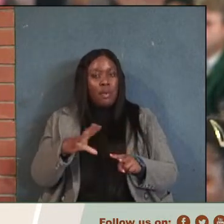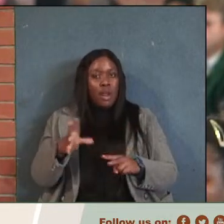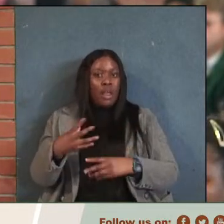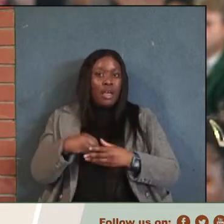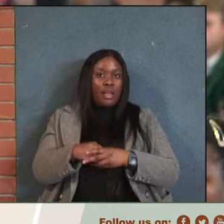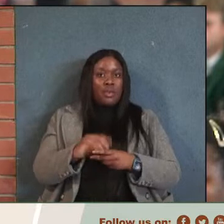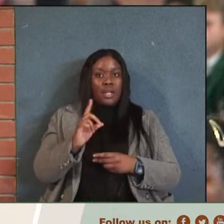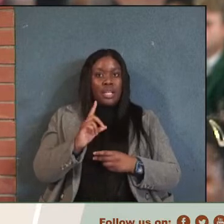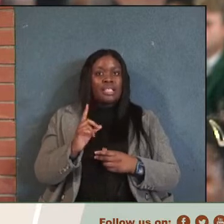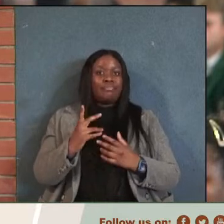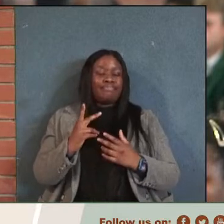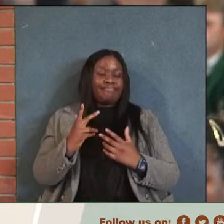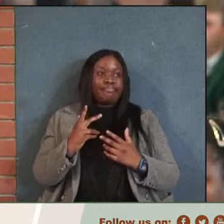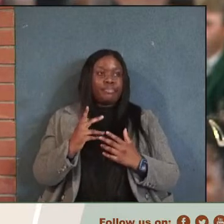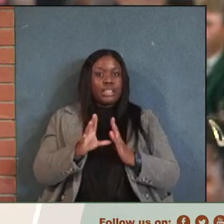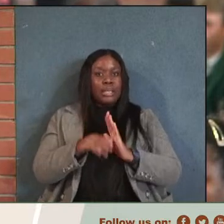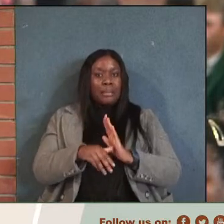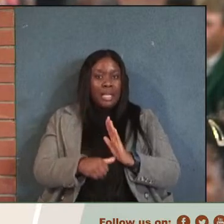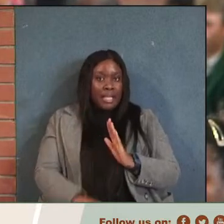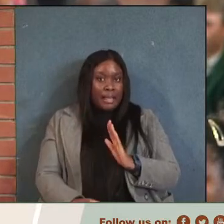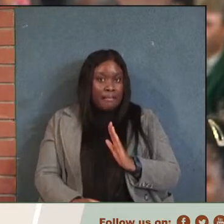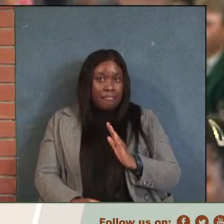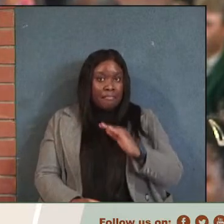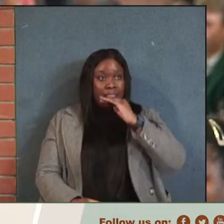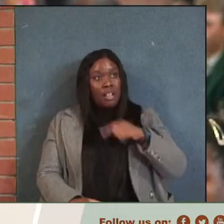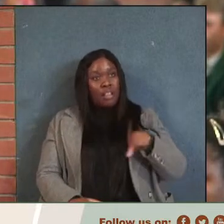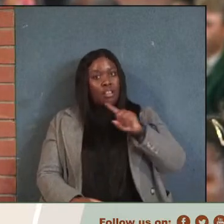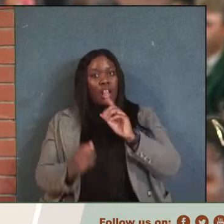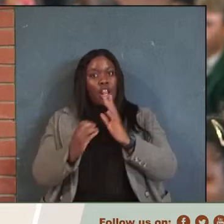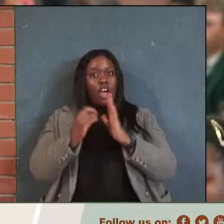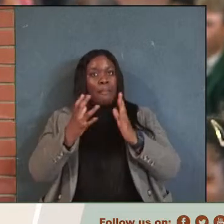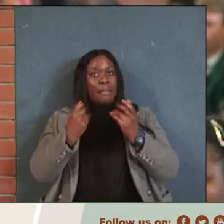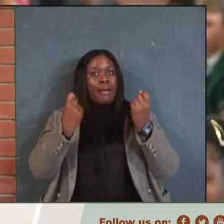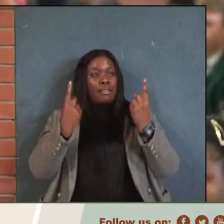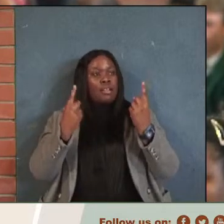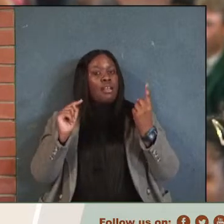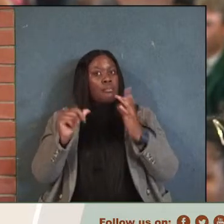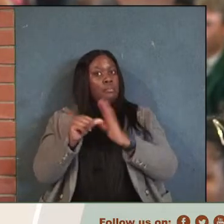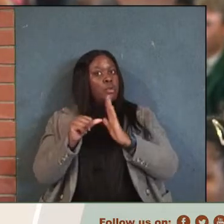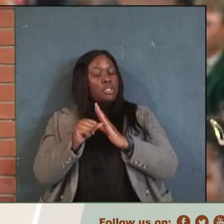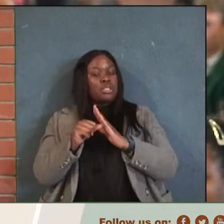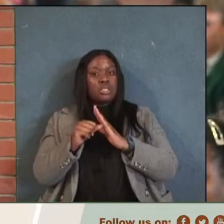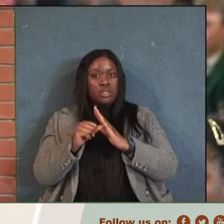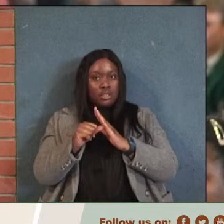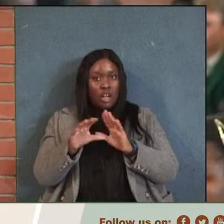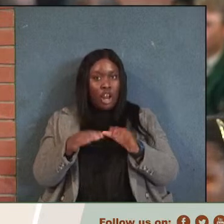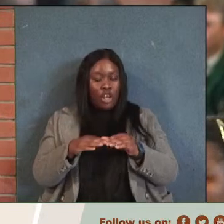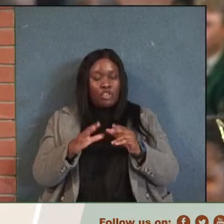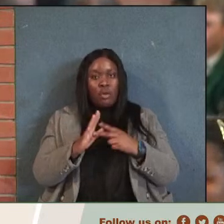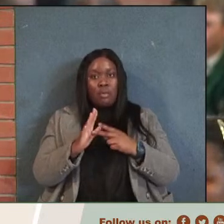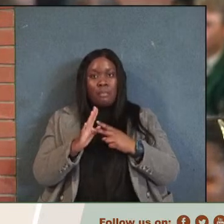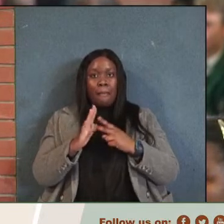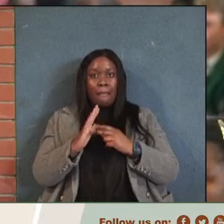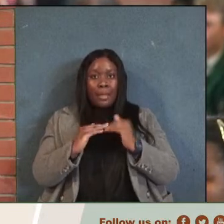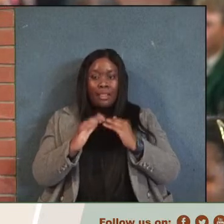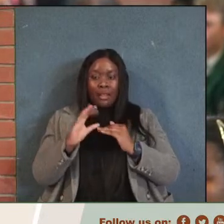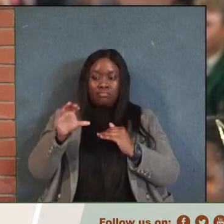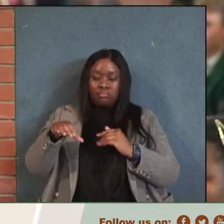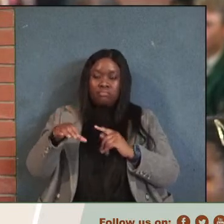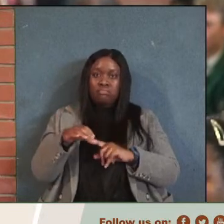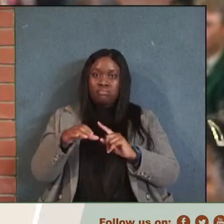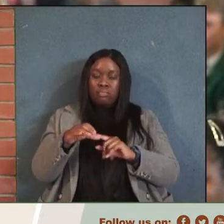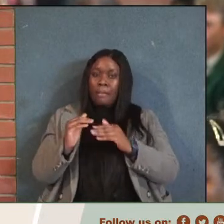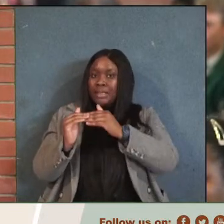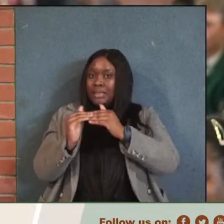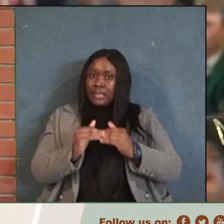programs that make learners understand the importance of a good infrastructure in their schools. And also, we need to deal with the issue of funding and finance. Well,